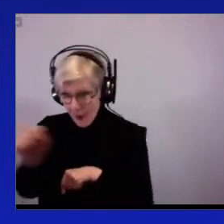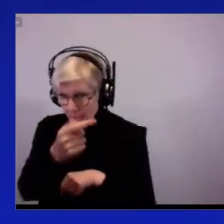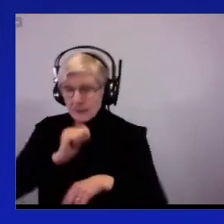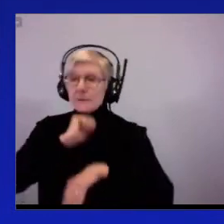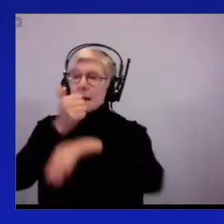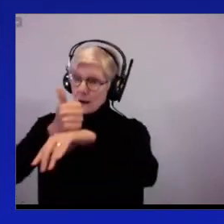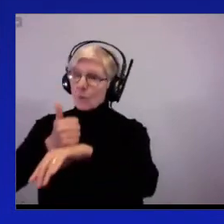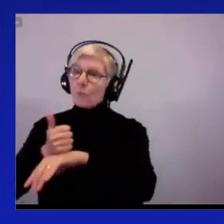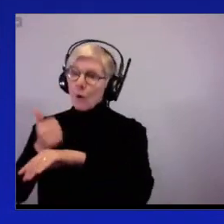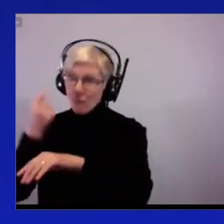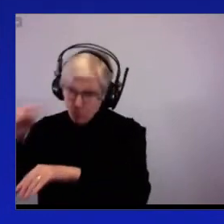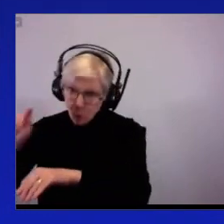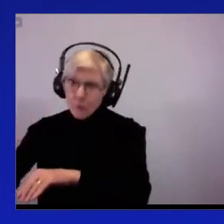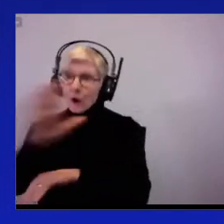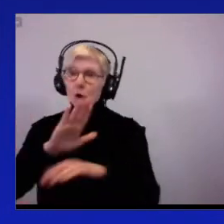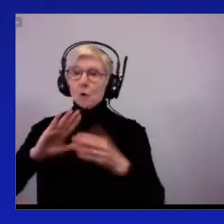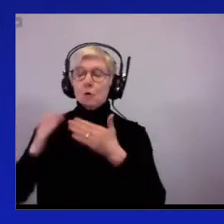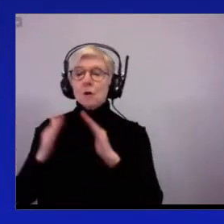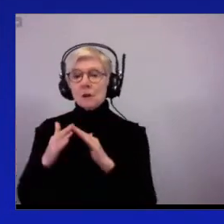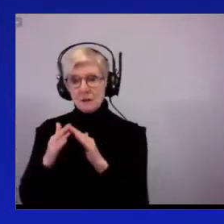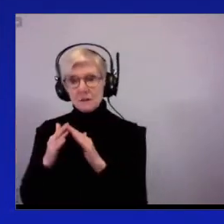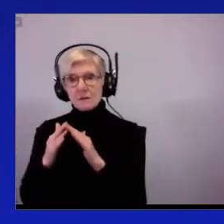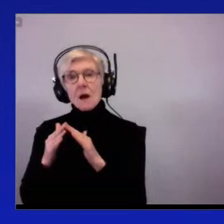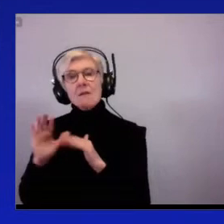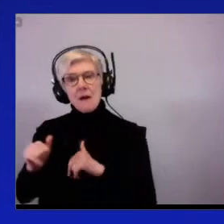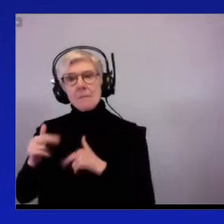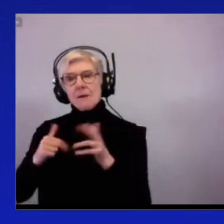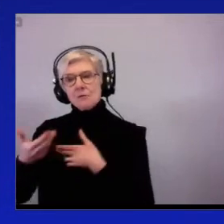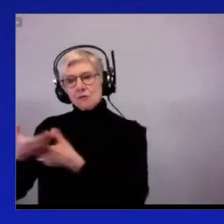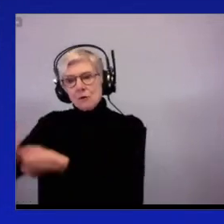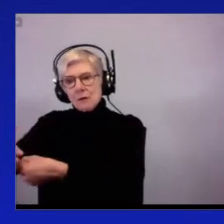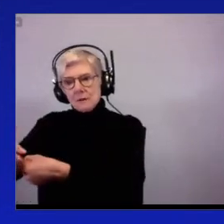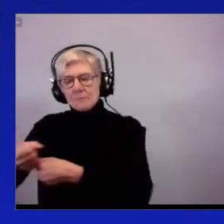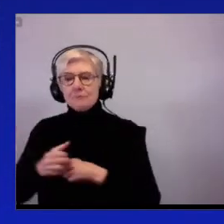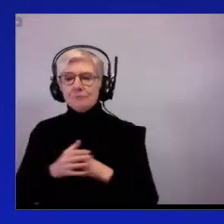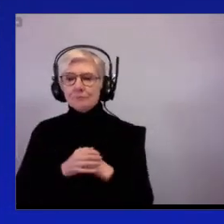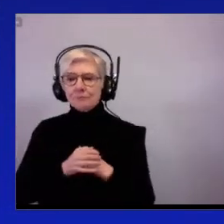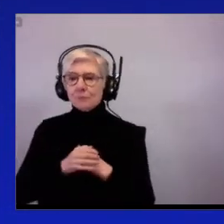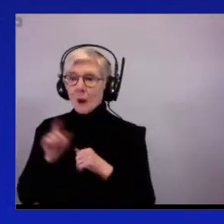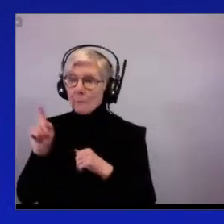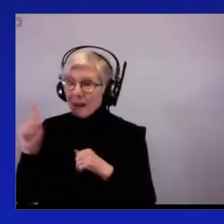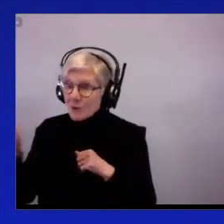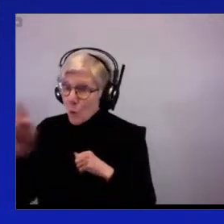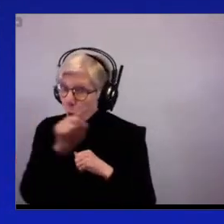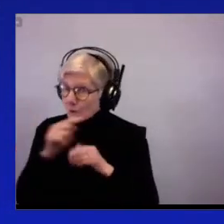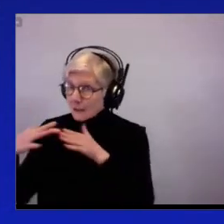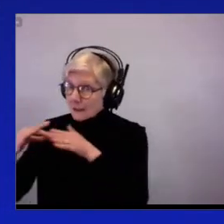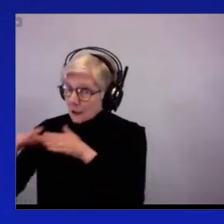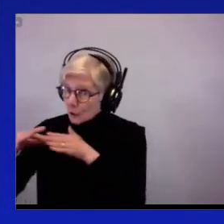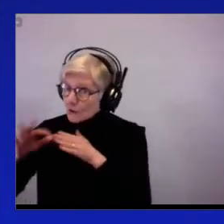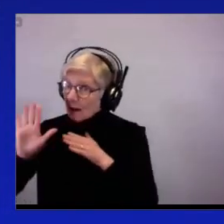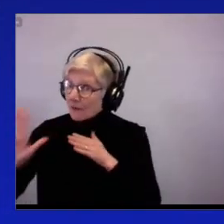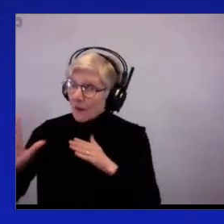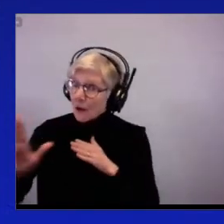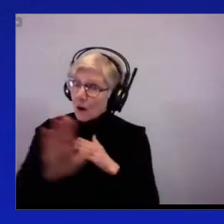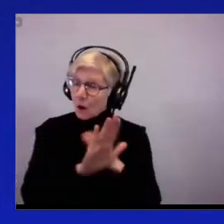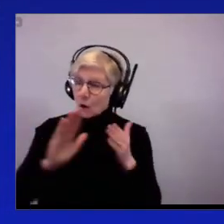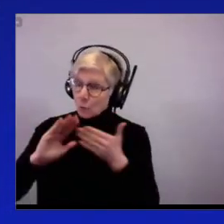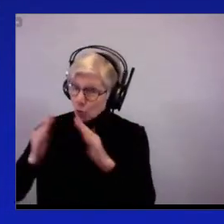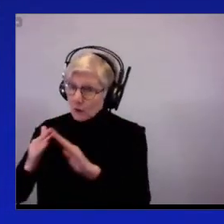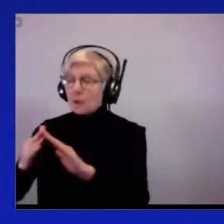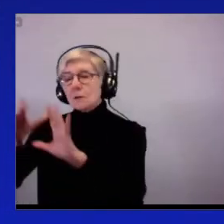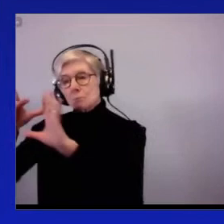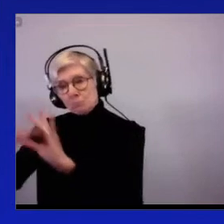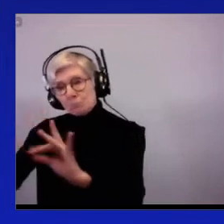and confidence will come from talking to people who are known and experts and leaders in the community. And so this